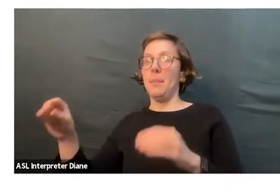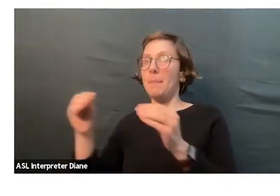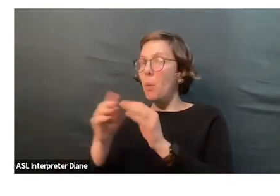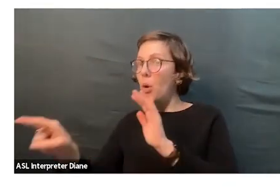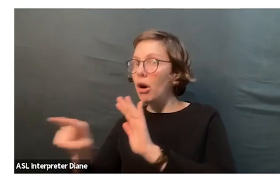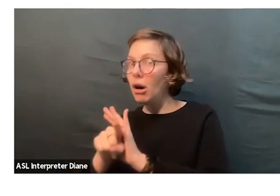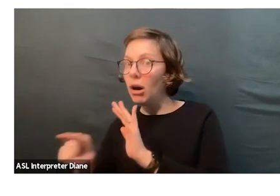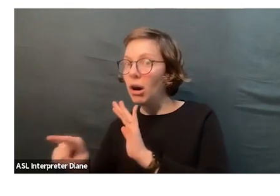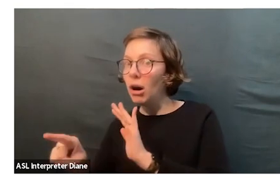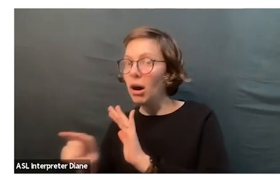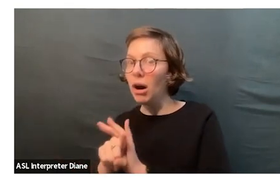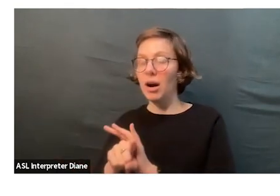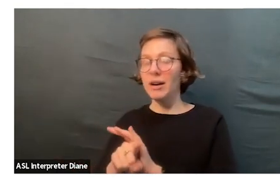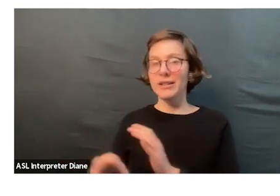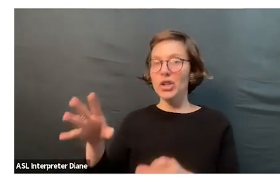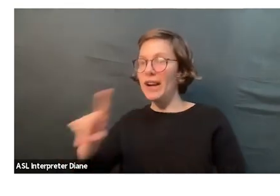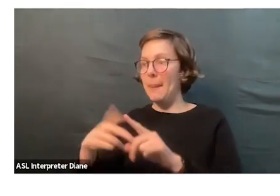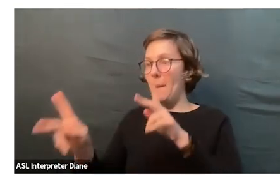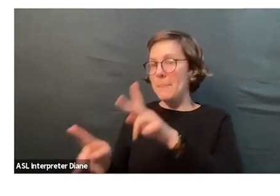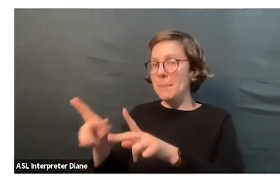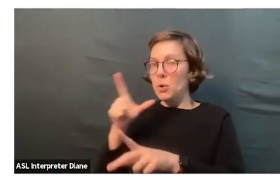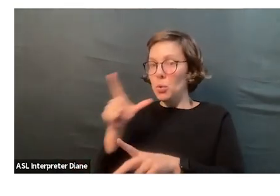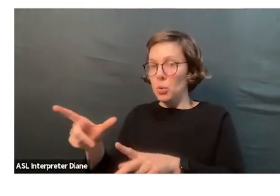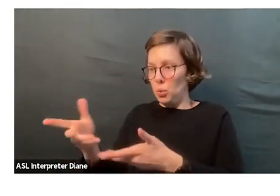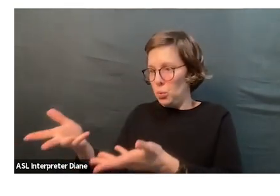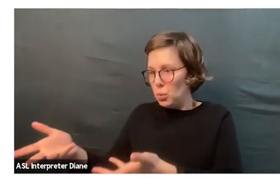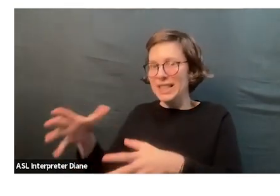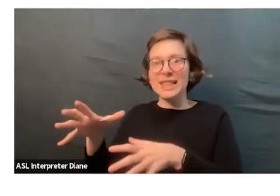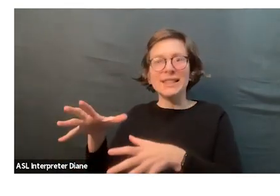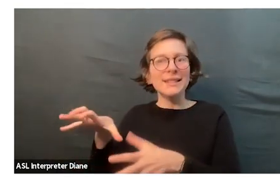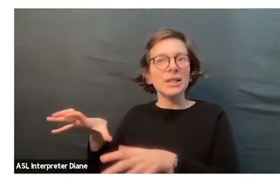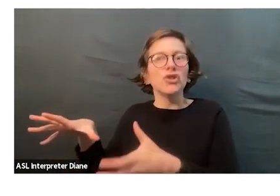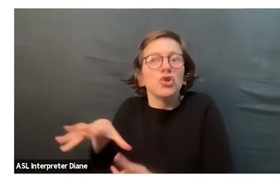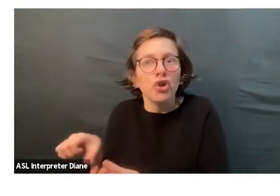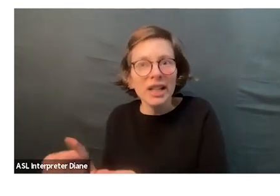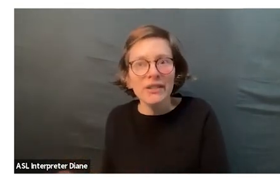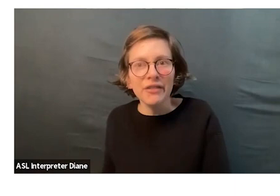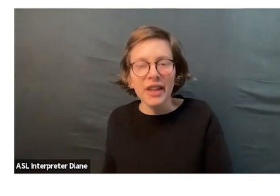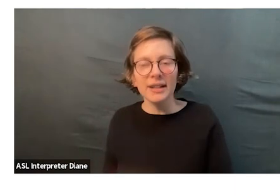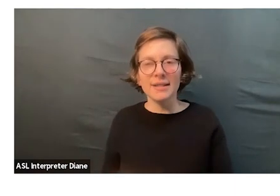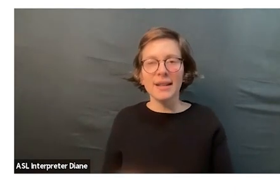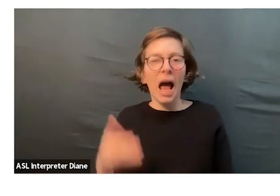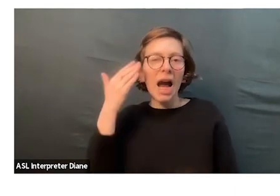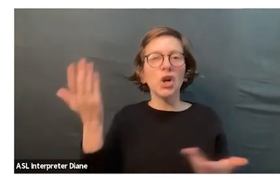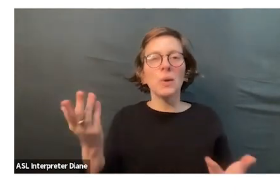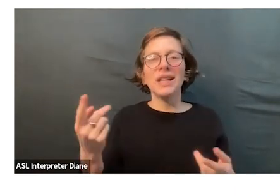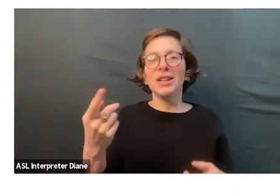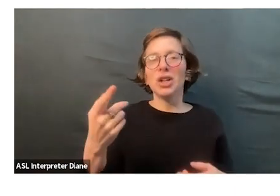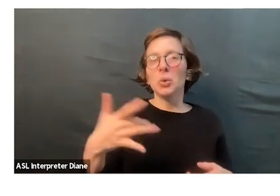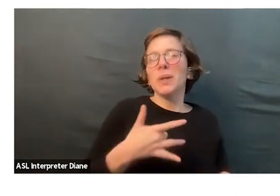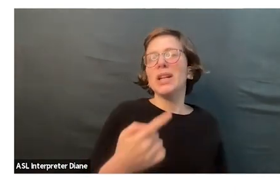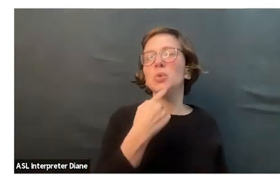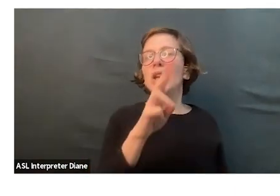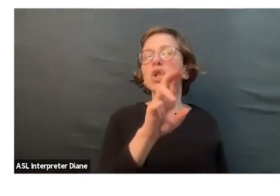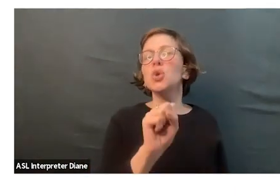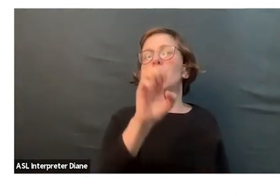an example of Manifest Orientalism that fed into US imperialist motives, because the US is a settler colony and it has